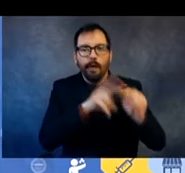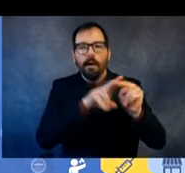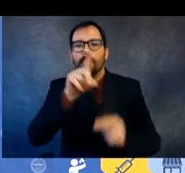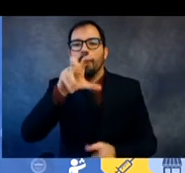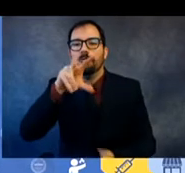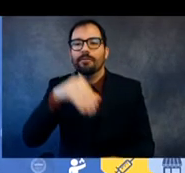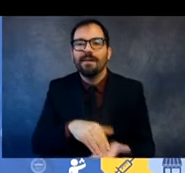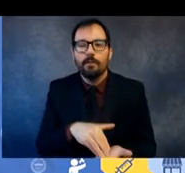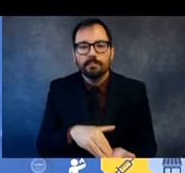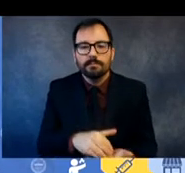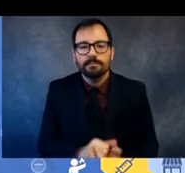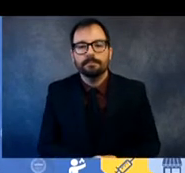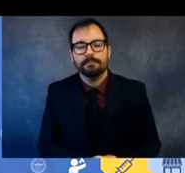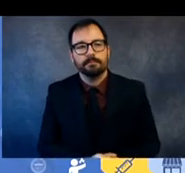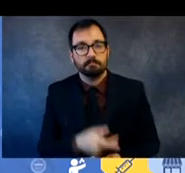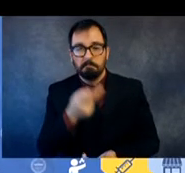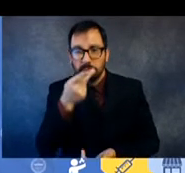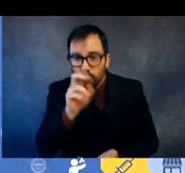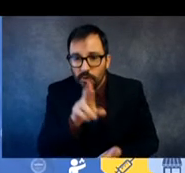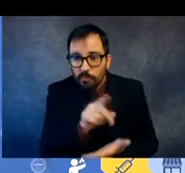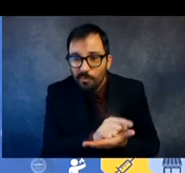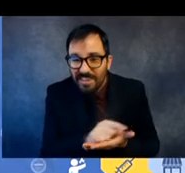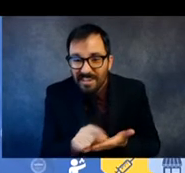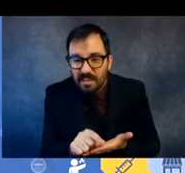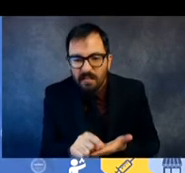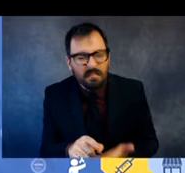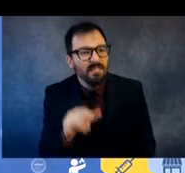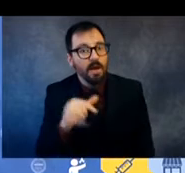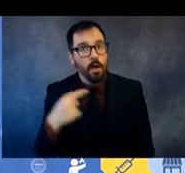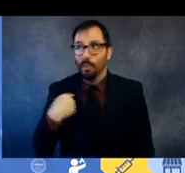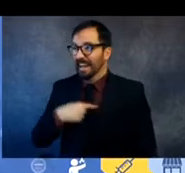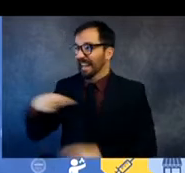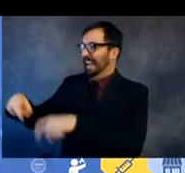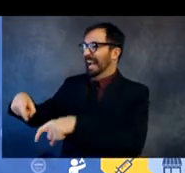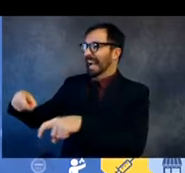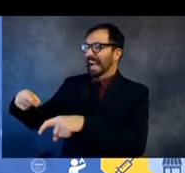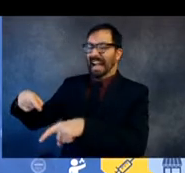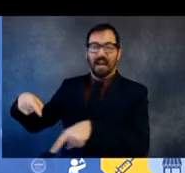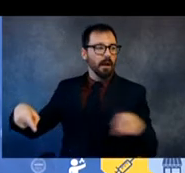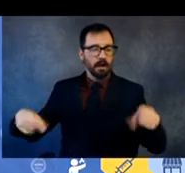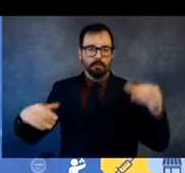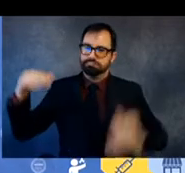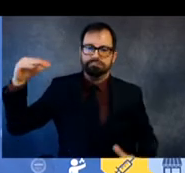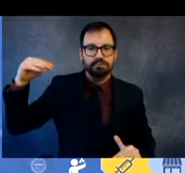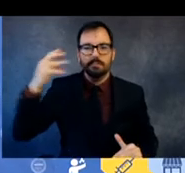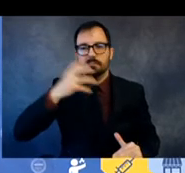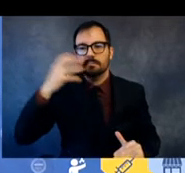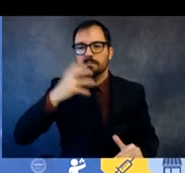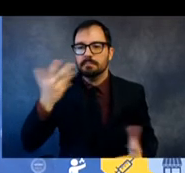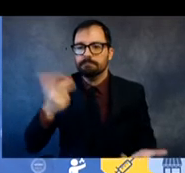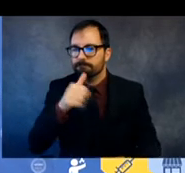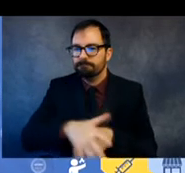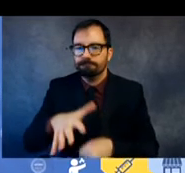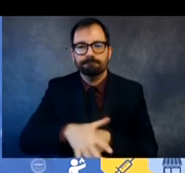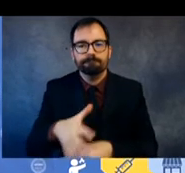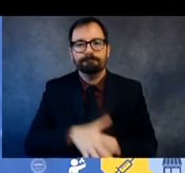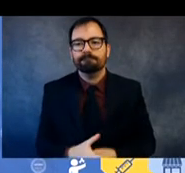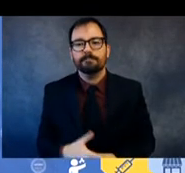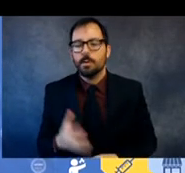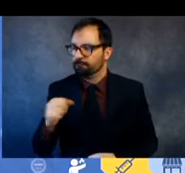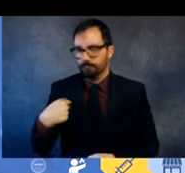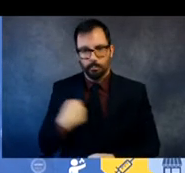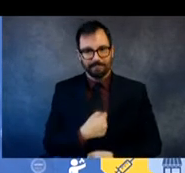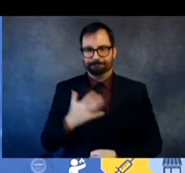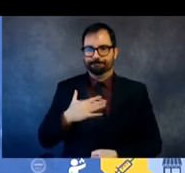week, and that was far short of the demand. So that we own that, right? You know, this was coming through the federal pipeline.